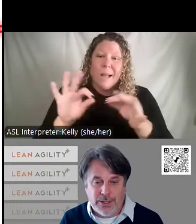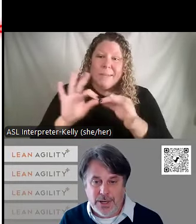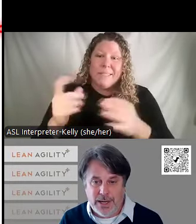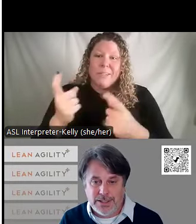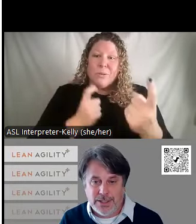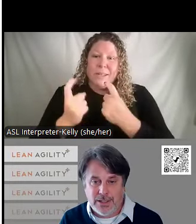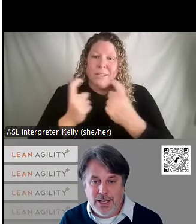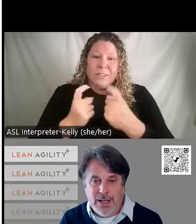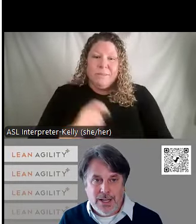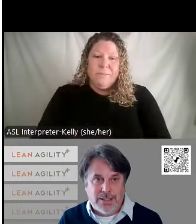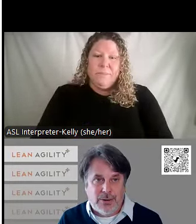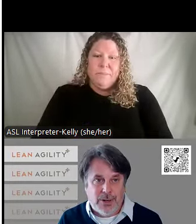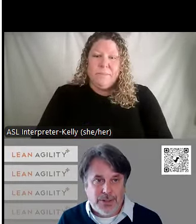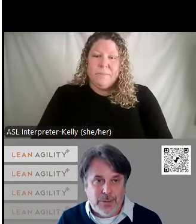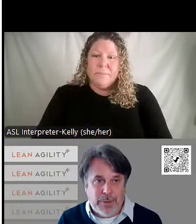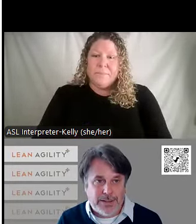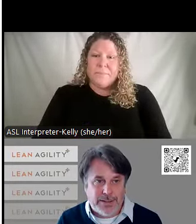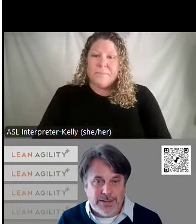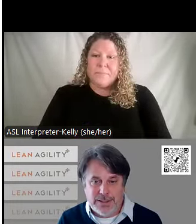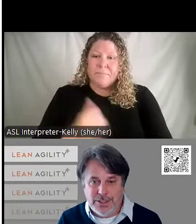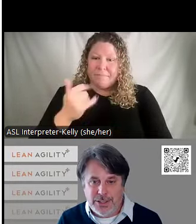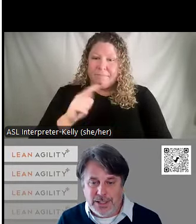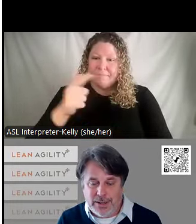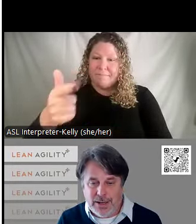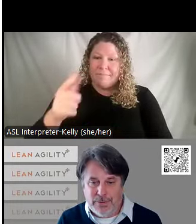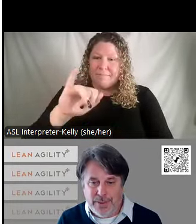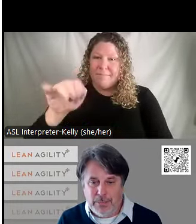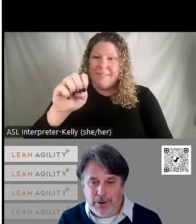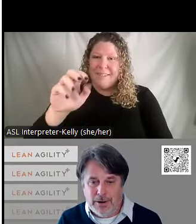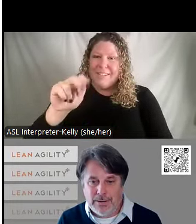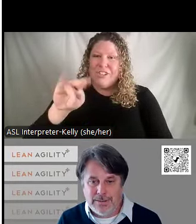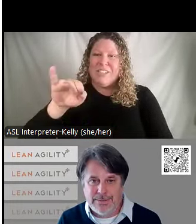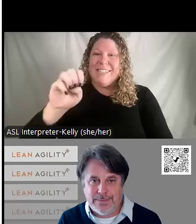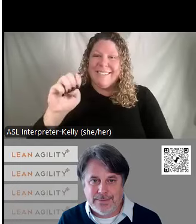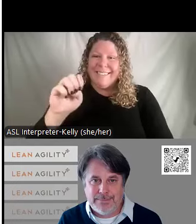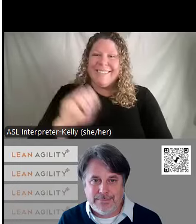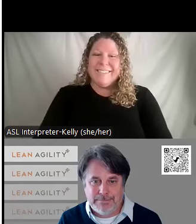the Q&A session. So I'll turn it back to Jeannie for that part.